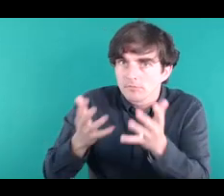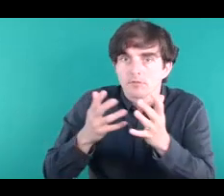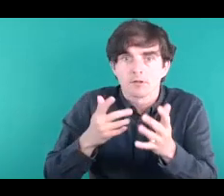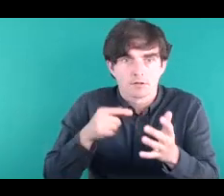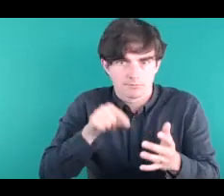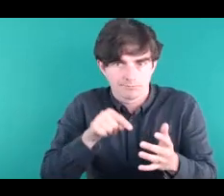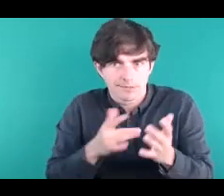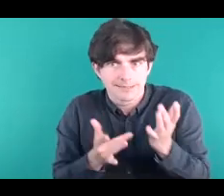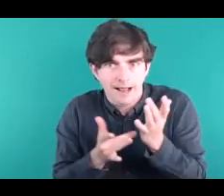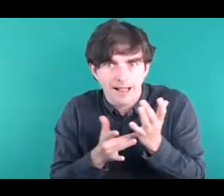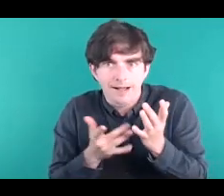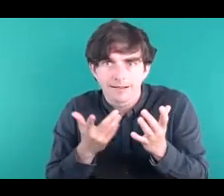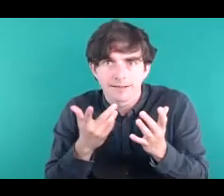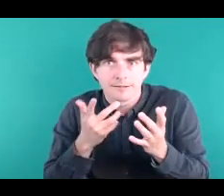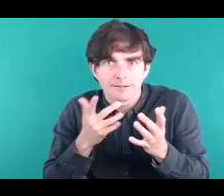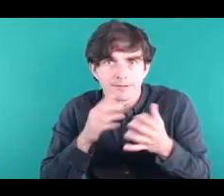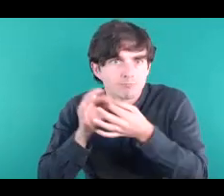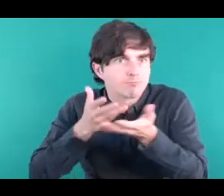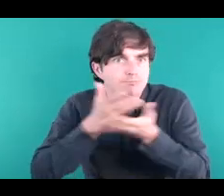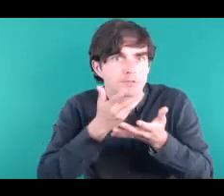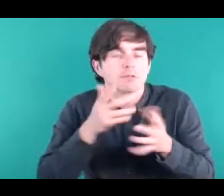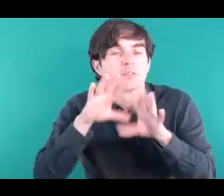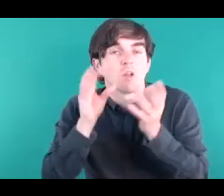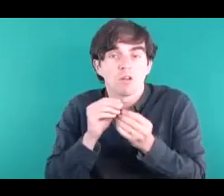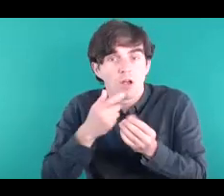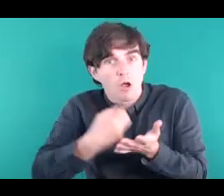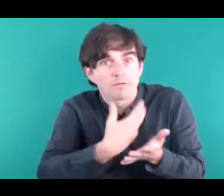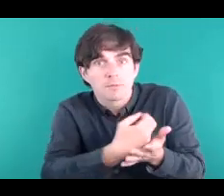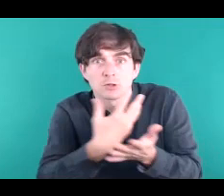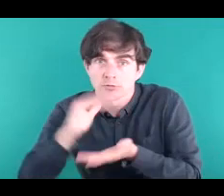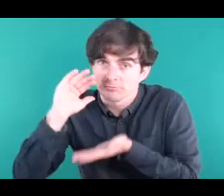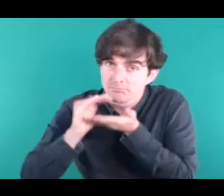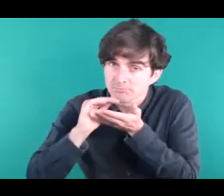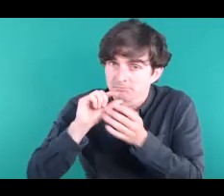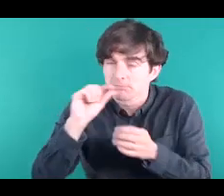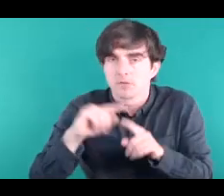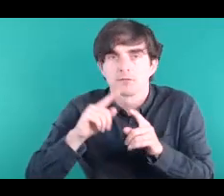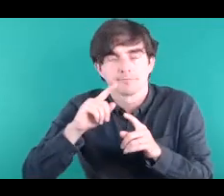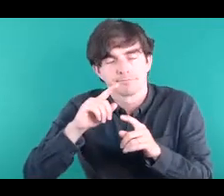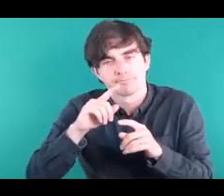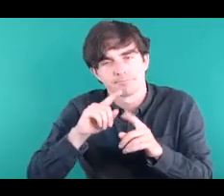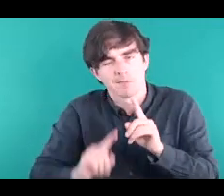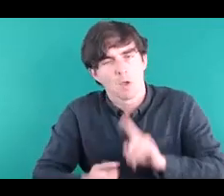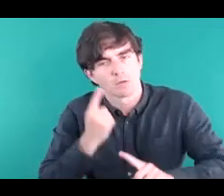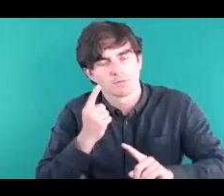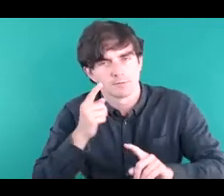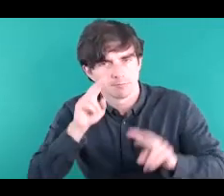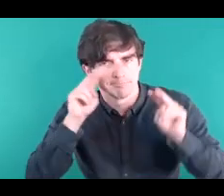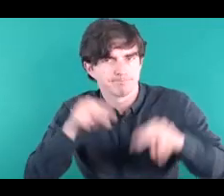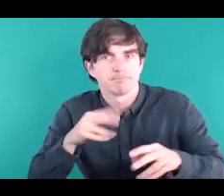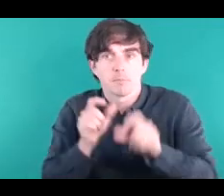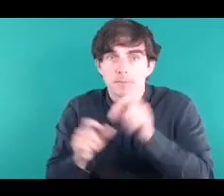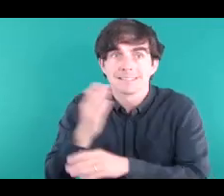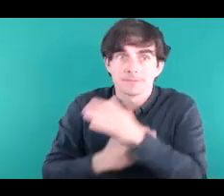costs that doesn't get recognised enough, and particularly when defining the